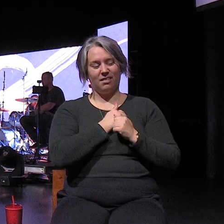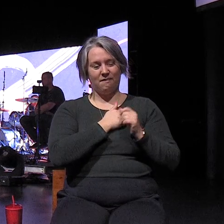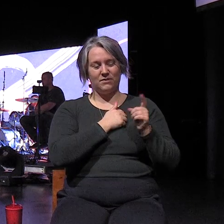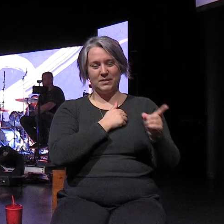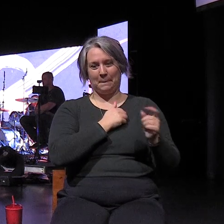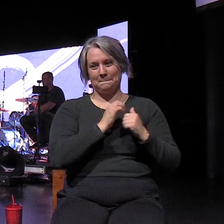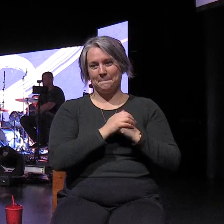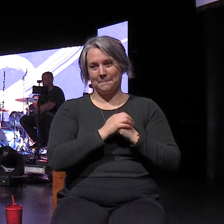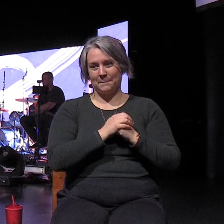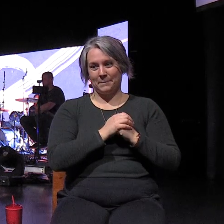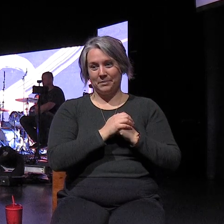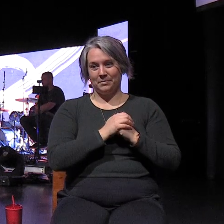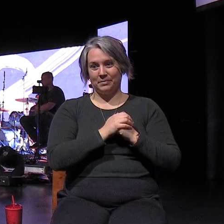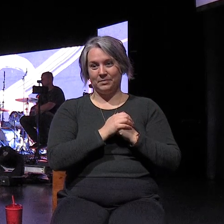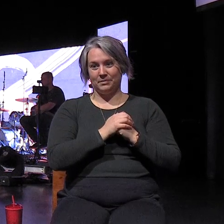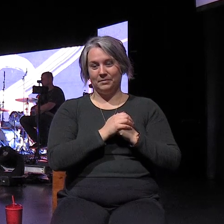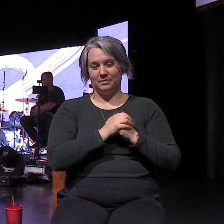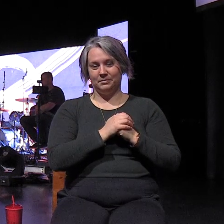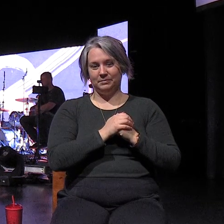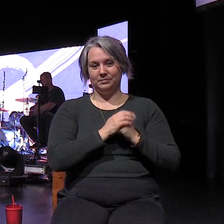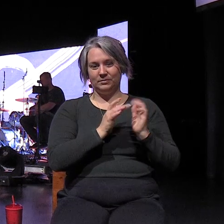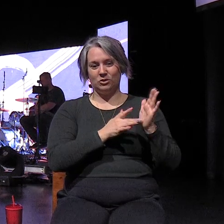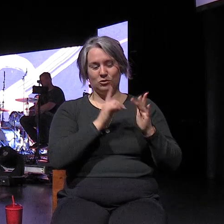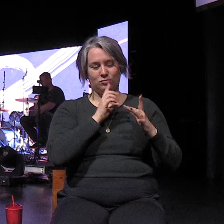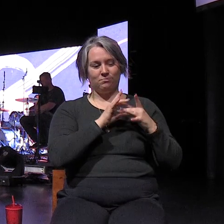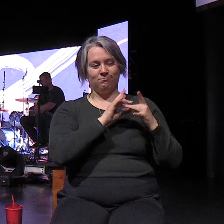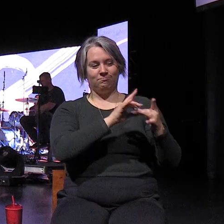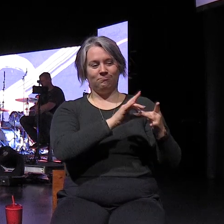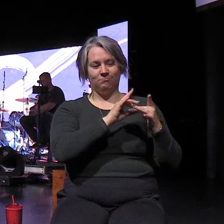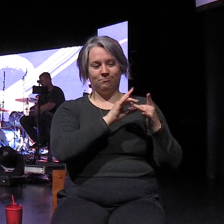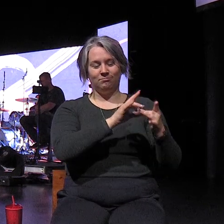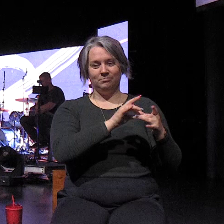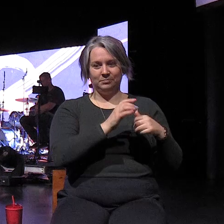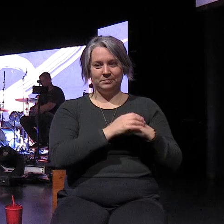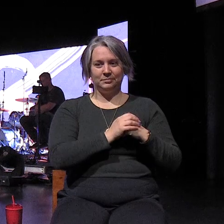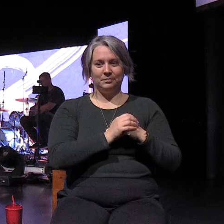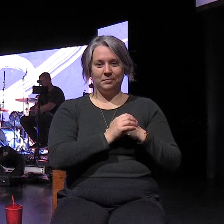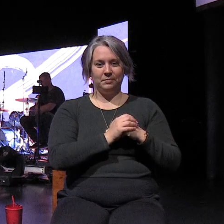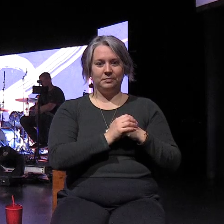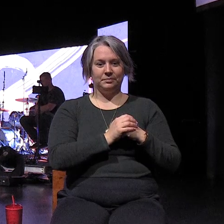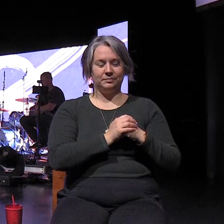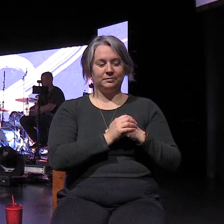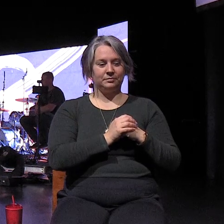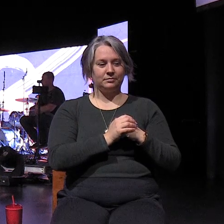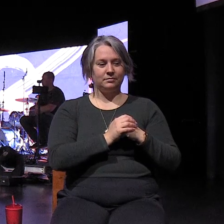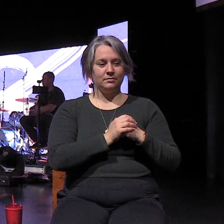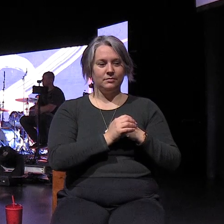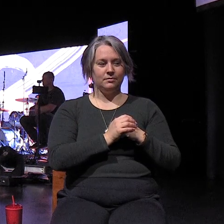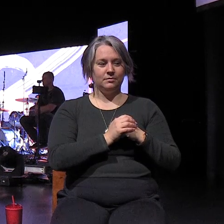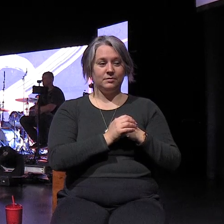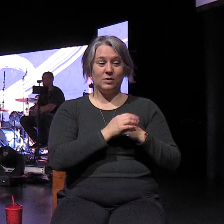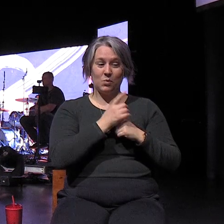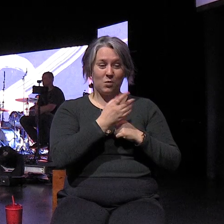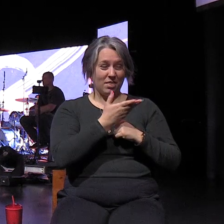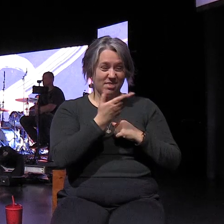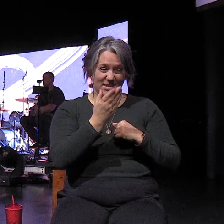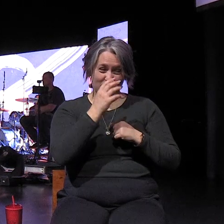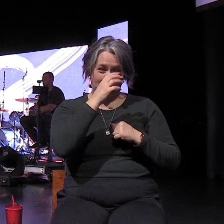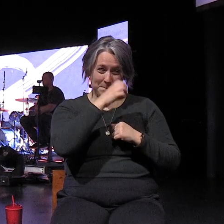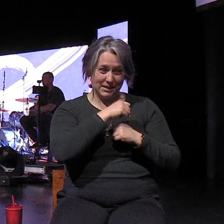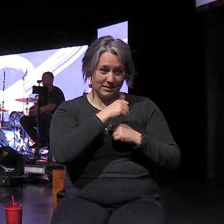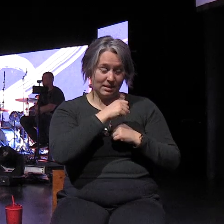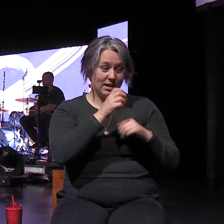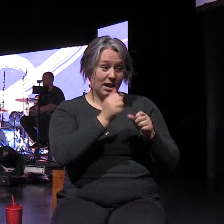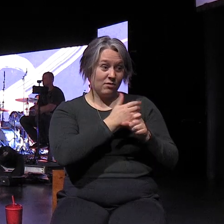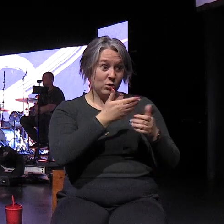Jesus was connecting with that searching that was going on in his heart. And he said, one thing you lack, go sell